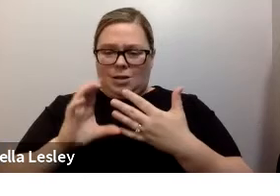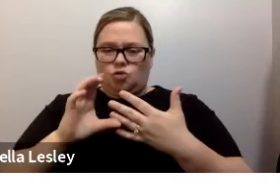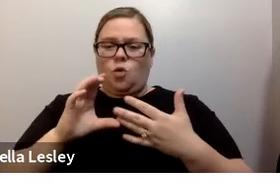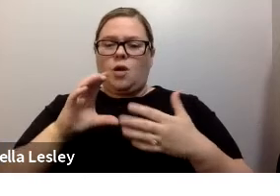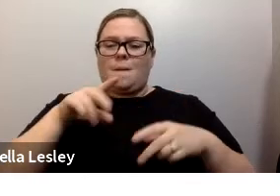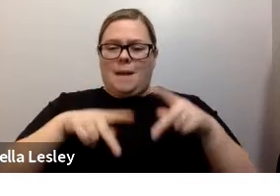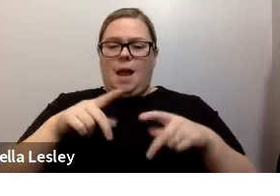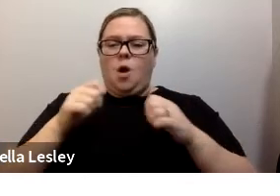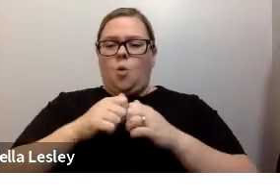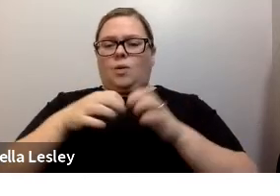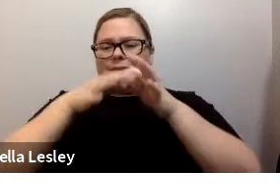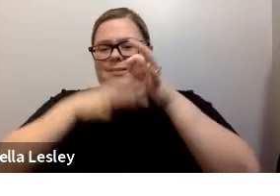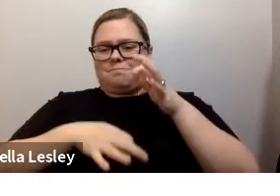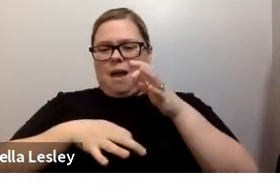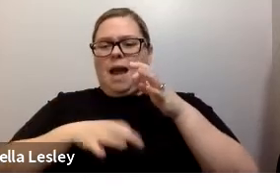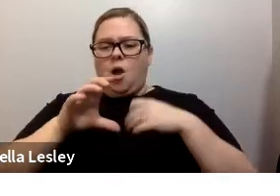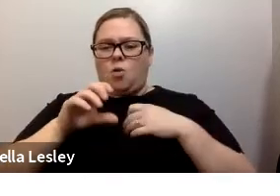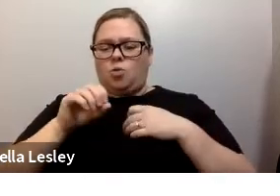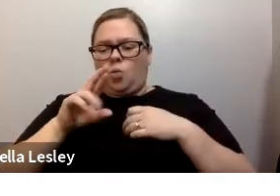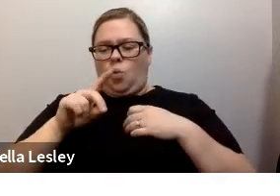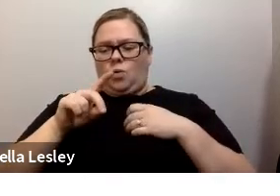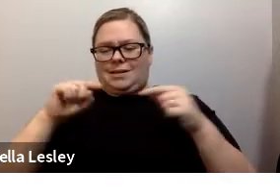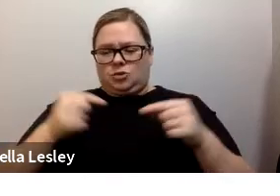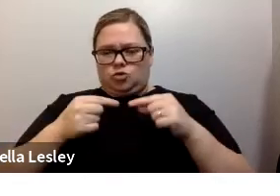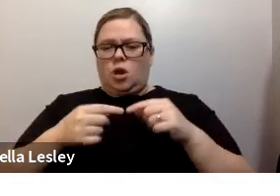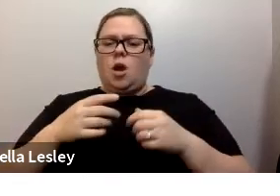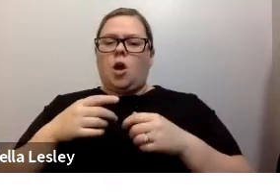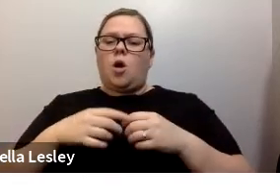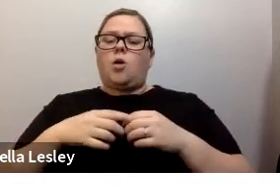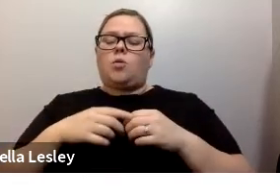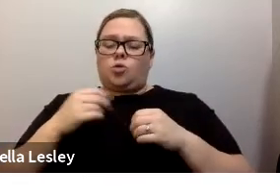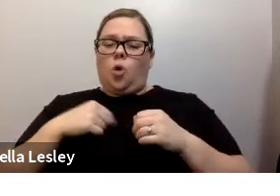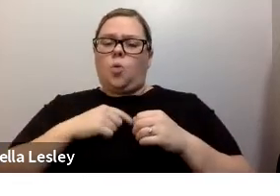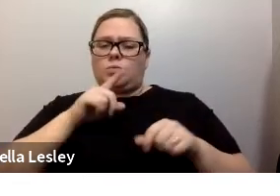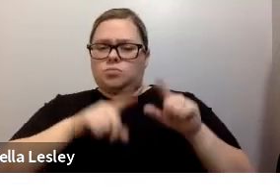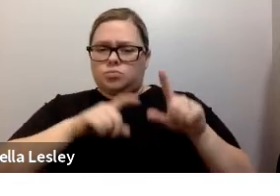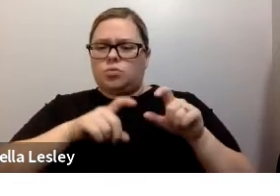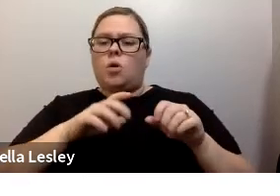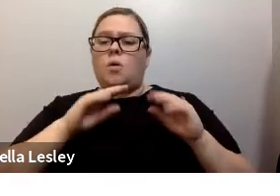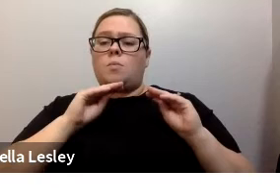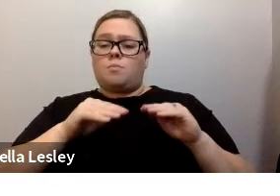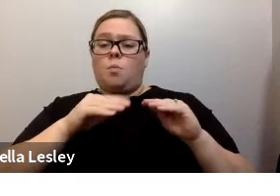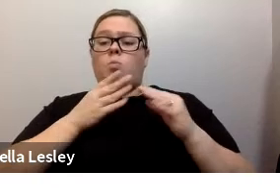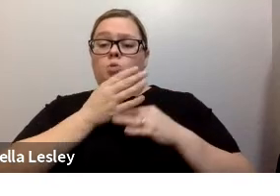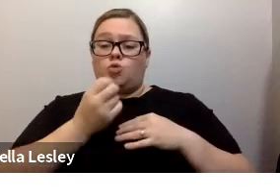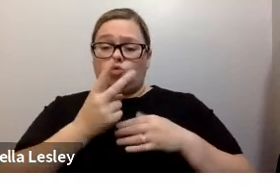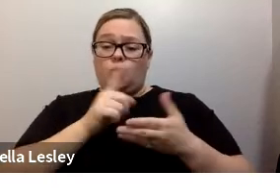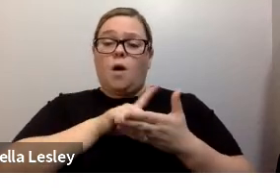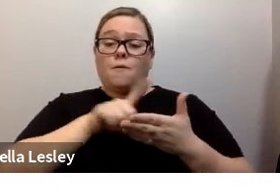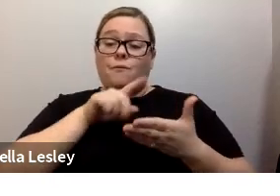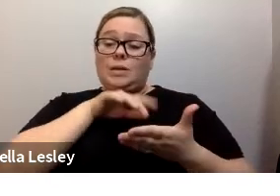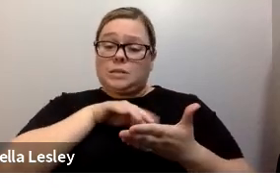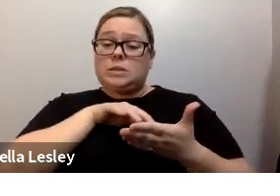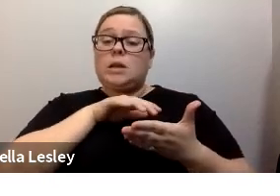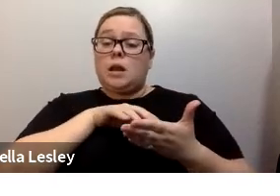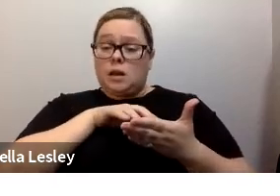very rarely ask about these multitude of barriers that they may experience. We put them through a 12-week study. We get a very